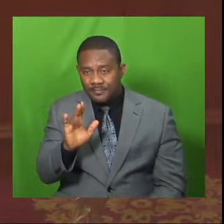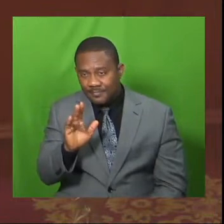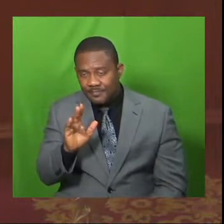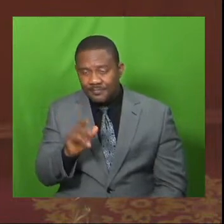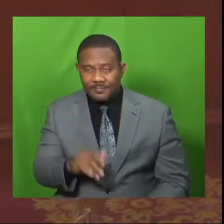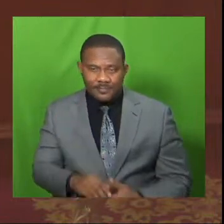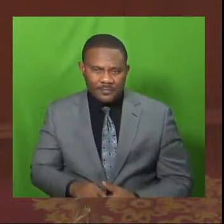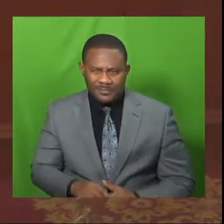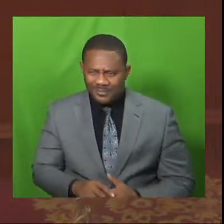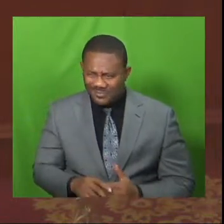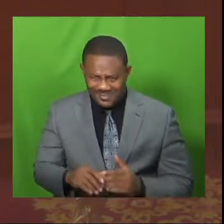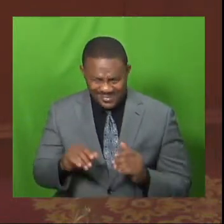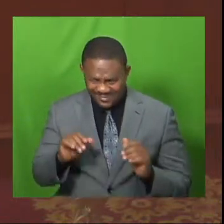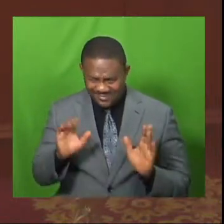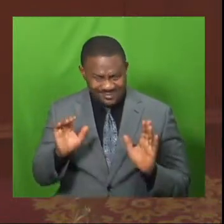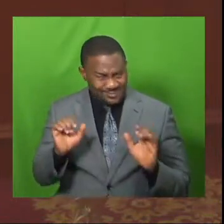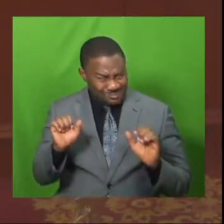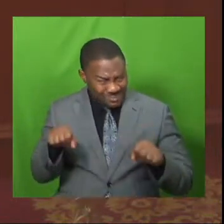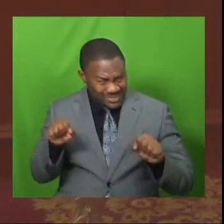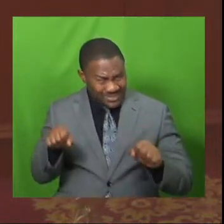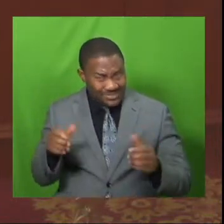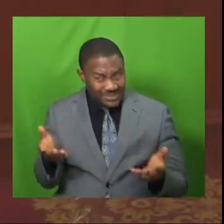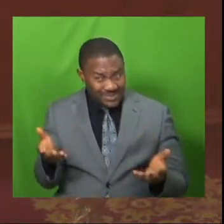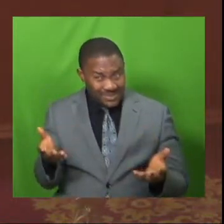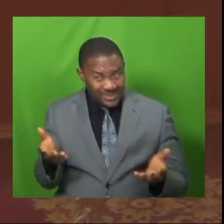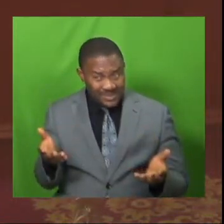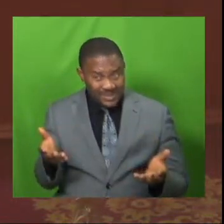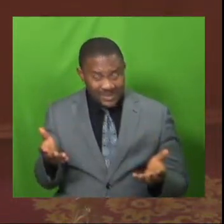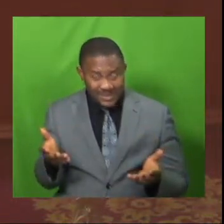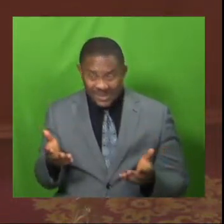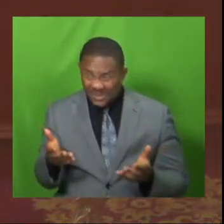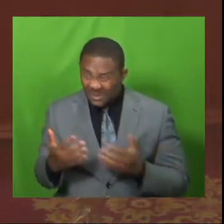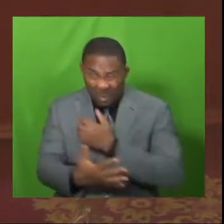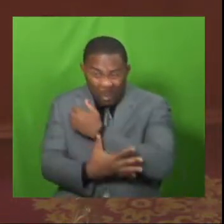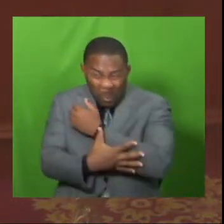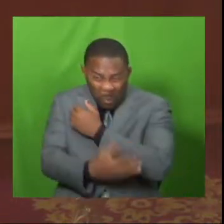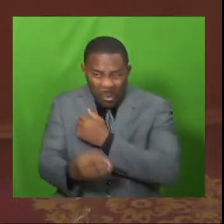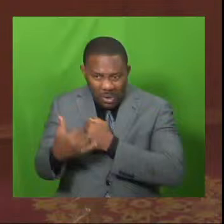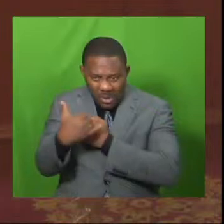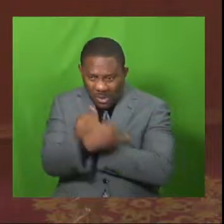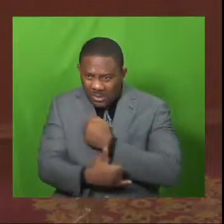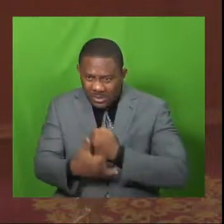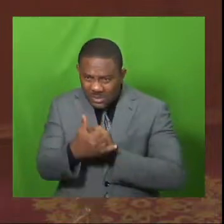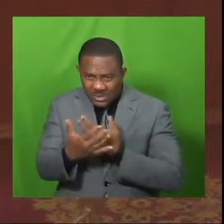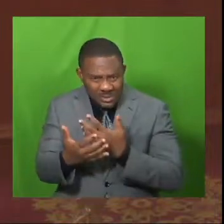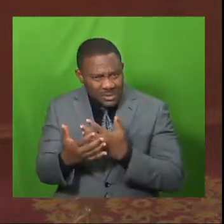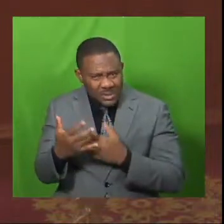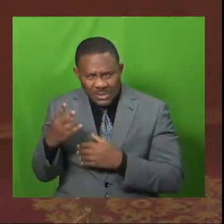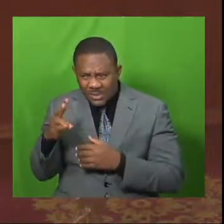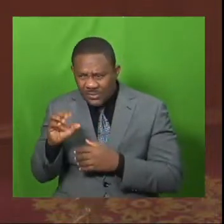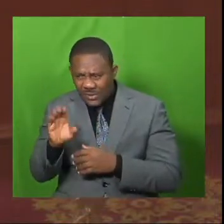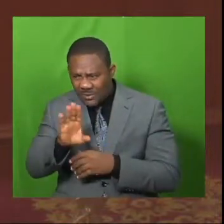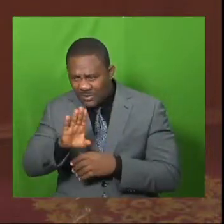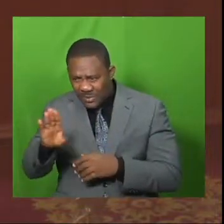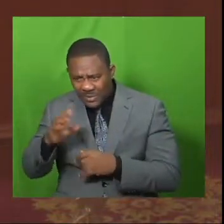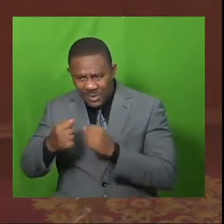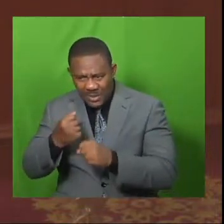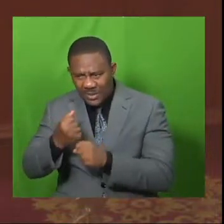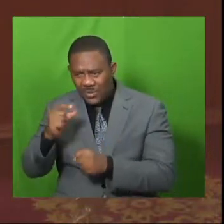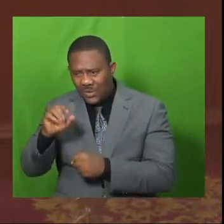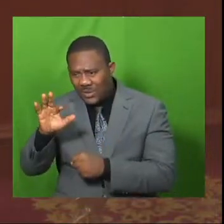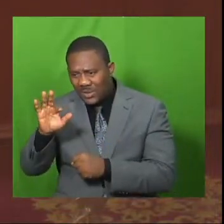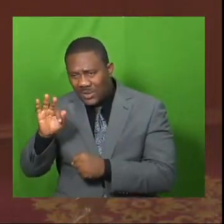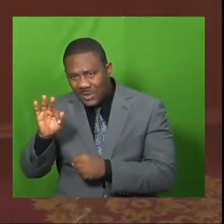is that possible? But Mr. Speaker, you move your expenditure as a poor, broke country from 70 billion in 2019